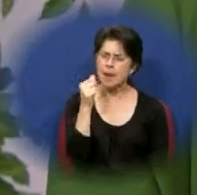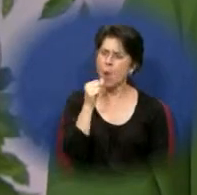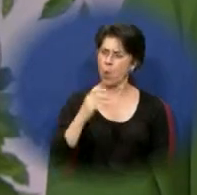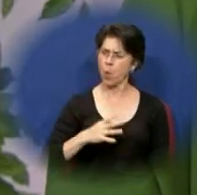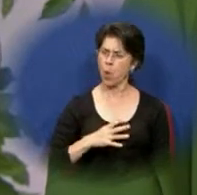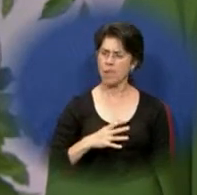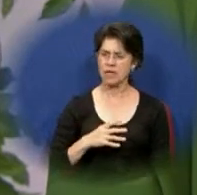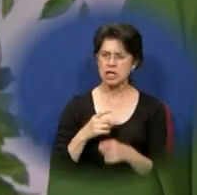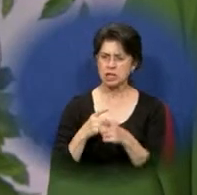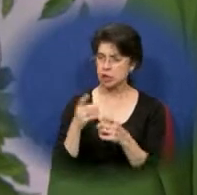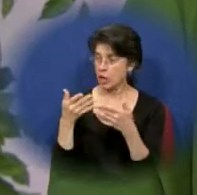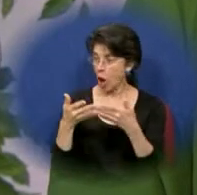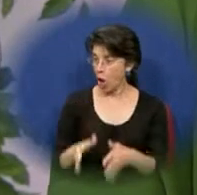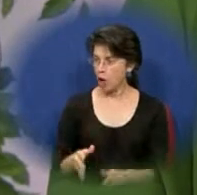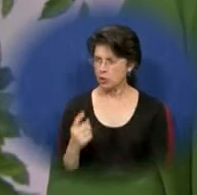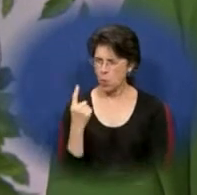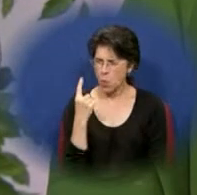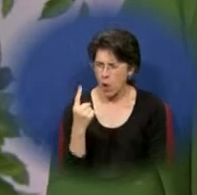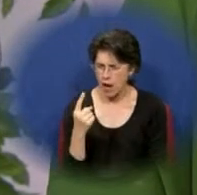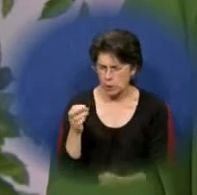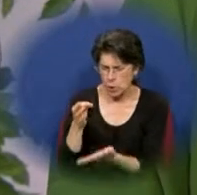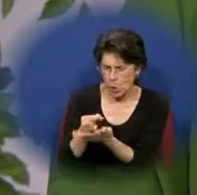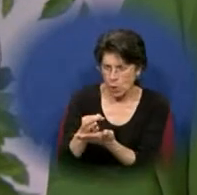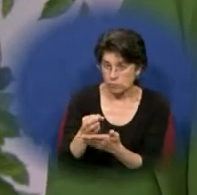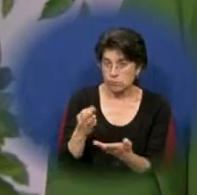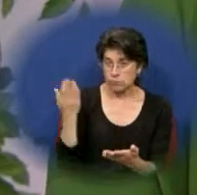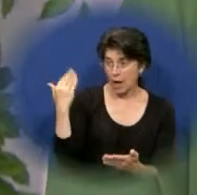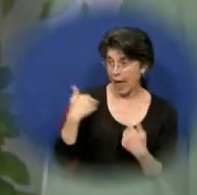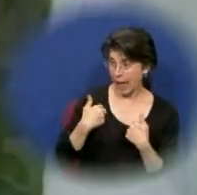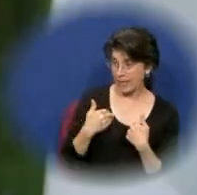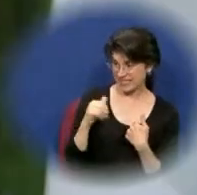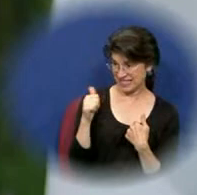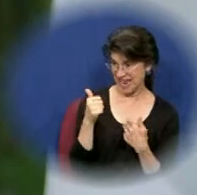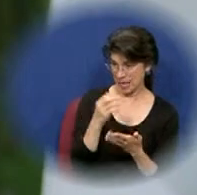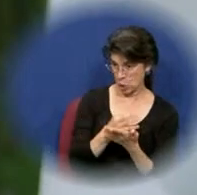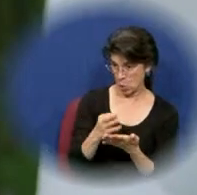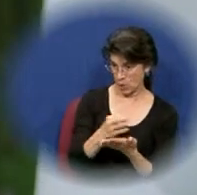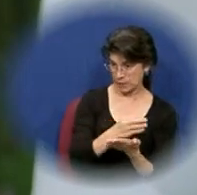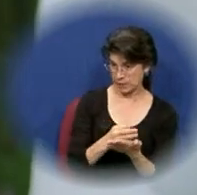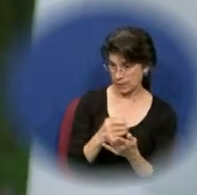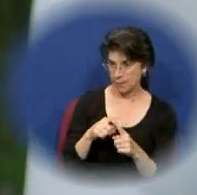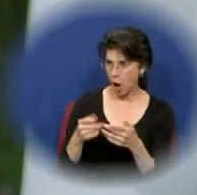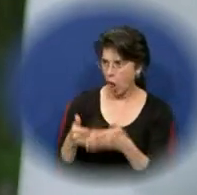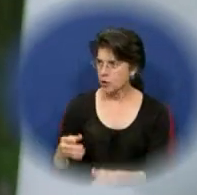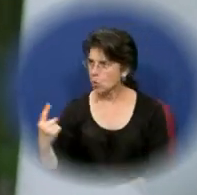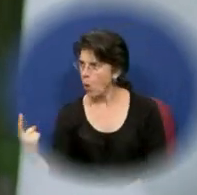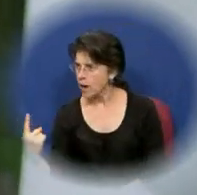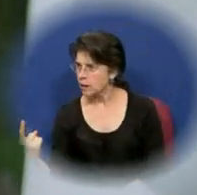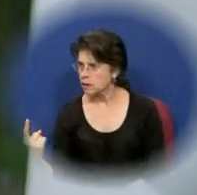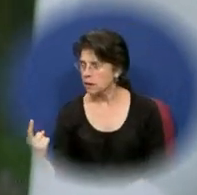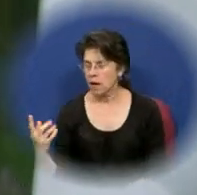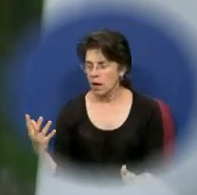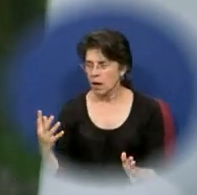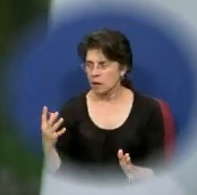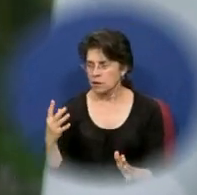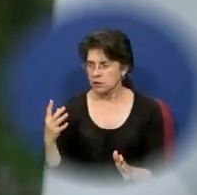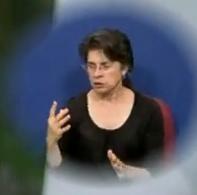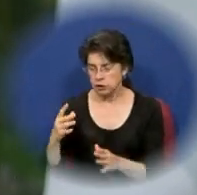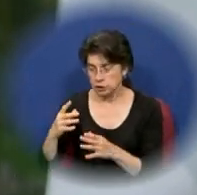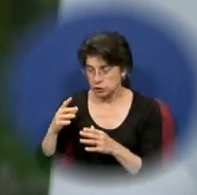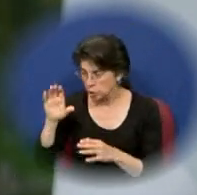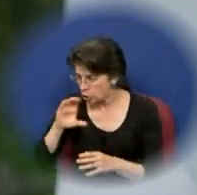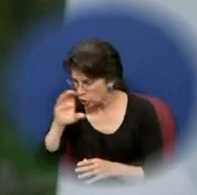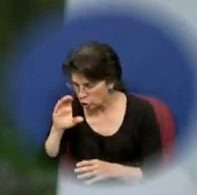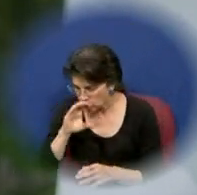a lamp and sweep the house in a diligent search until she has retrieved what she has lost? And when she finds it, she calls in